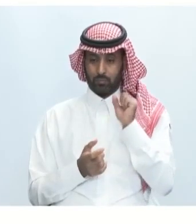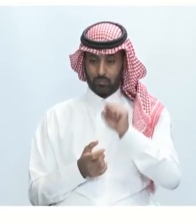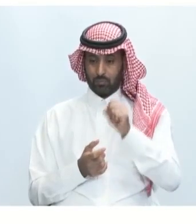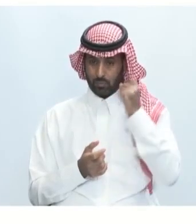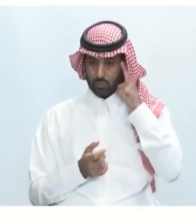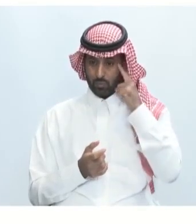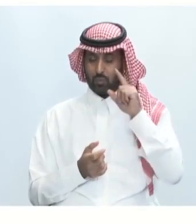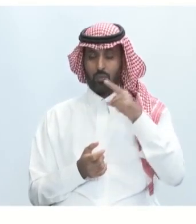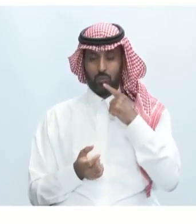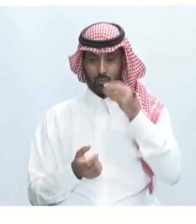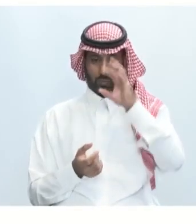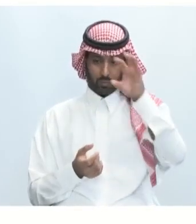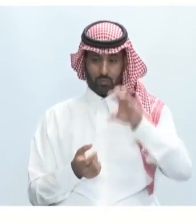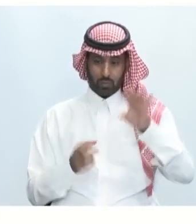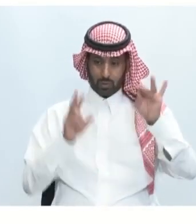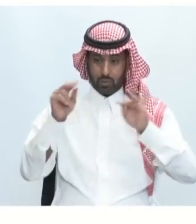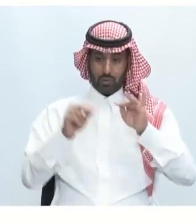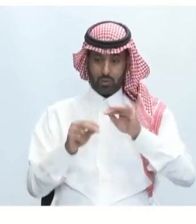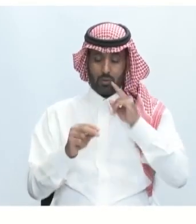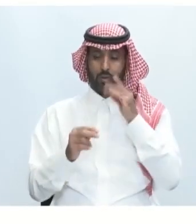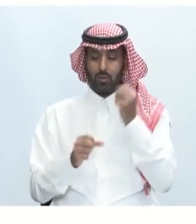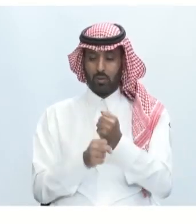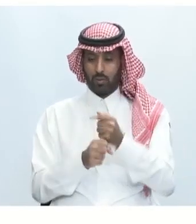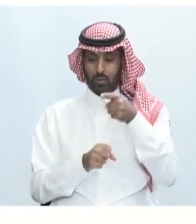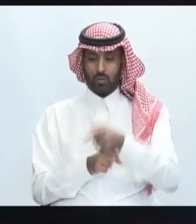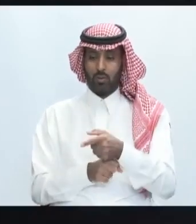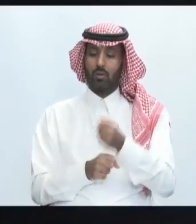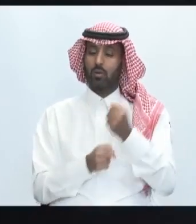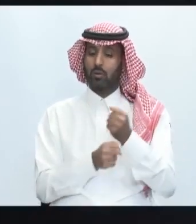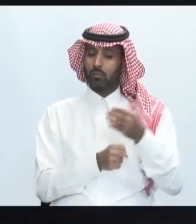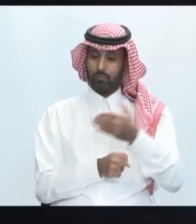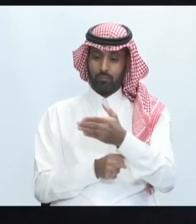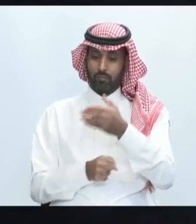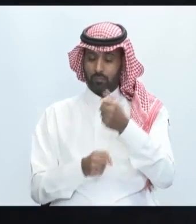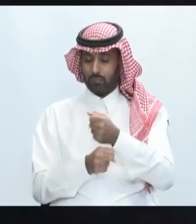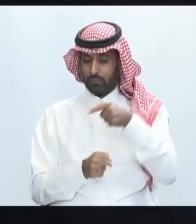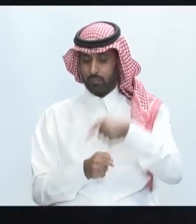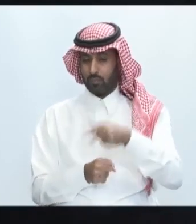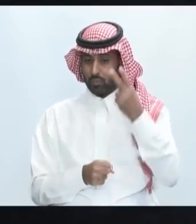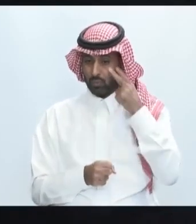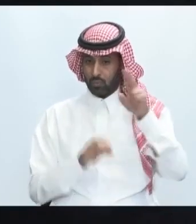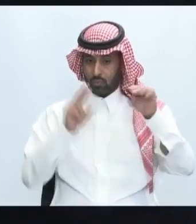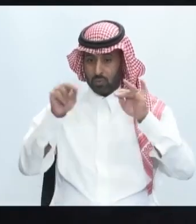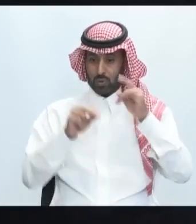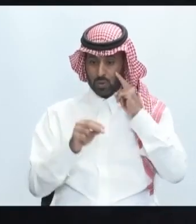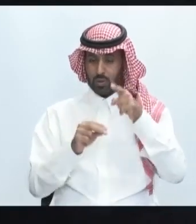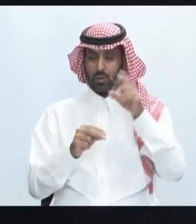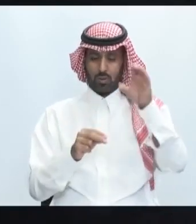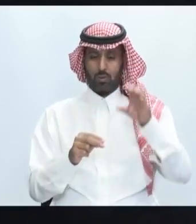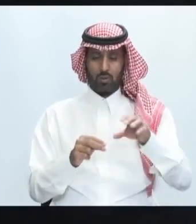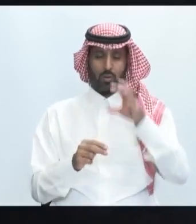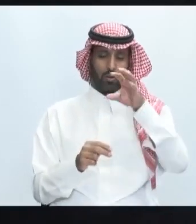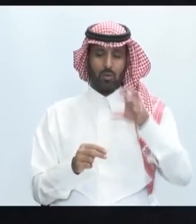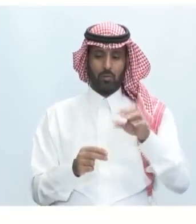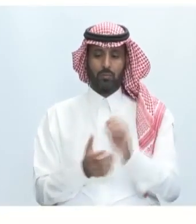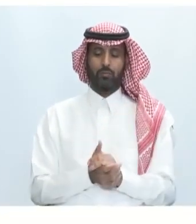own ideas to complete the stories. Use direct and indirect objects. So we have two stories. Try to use direct